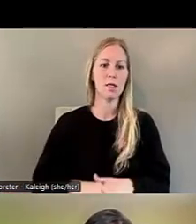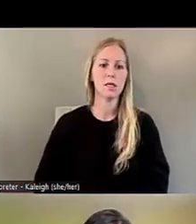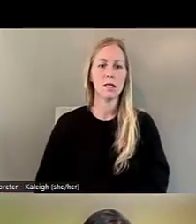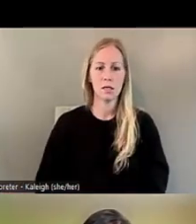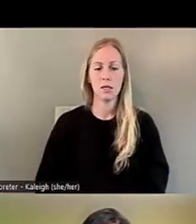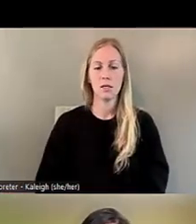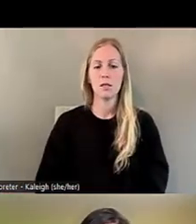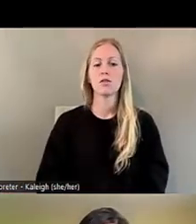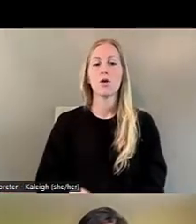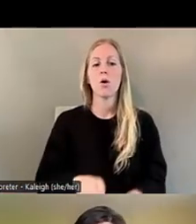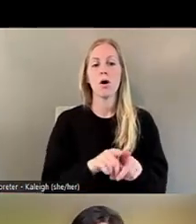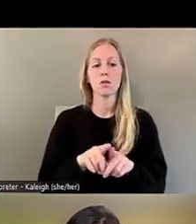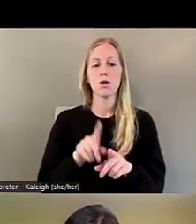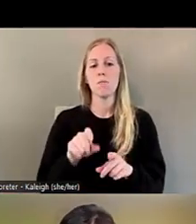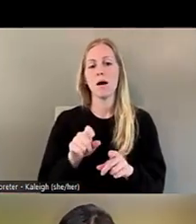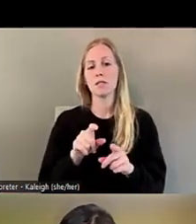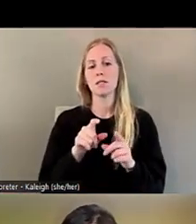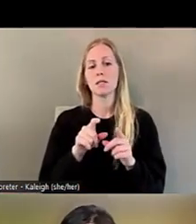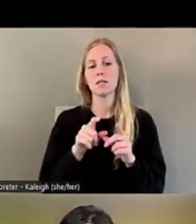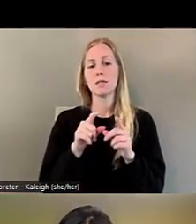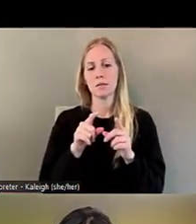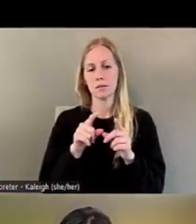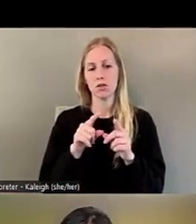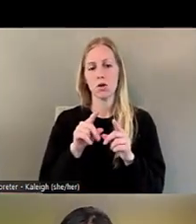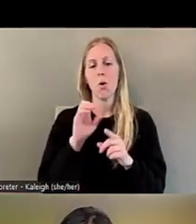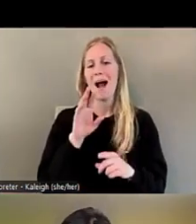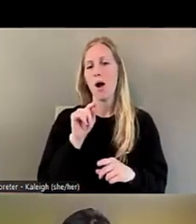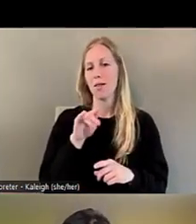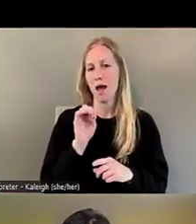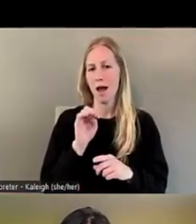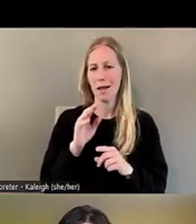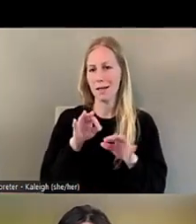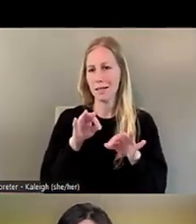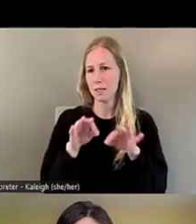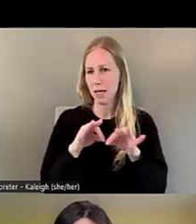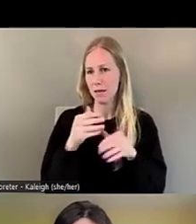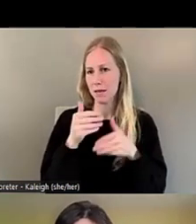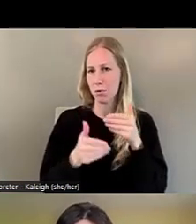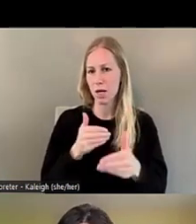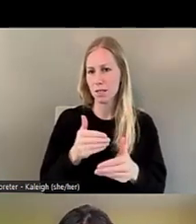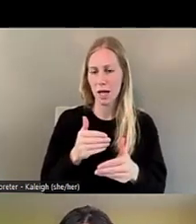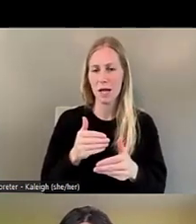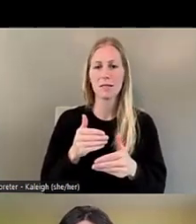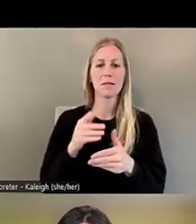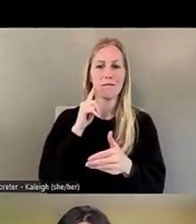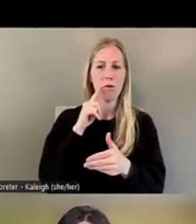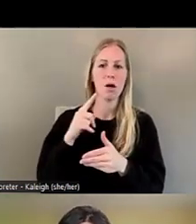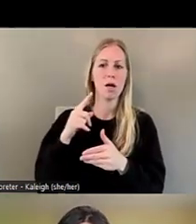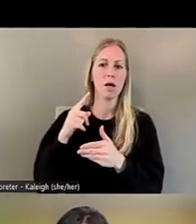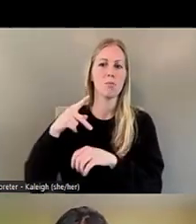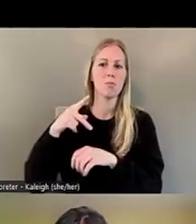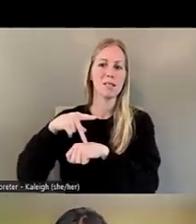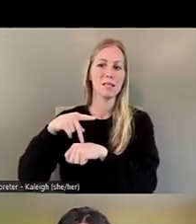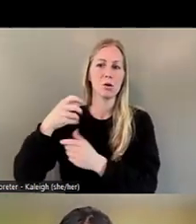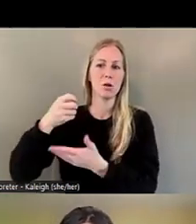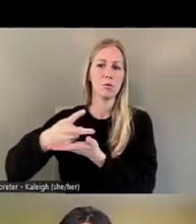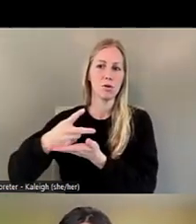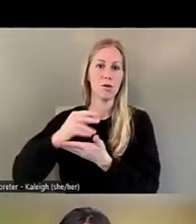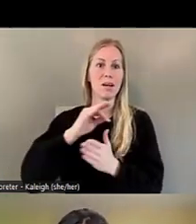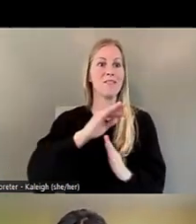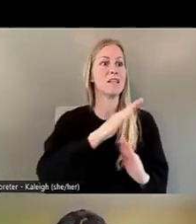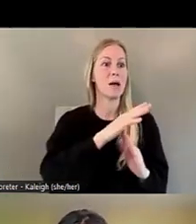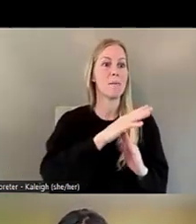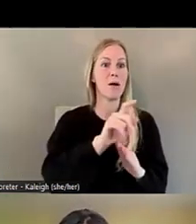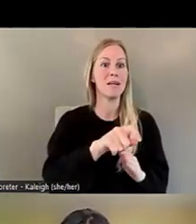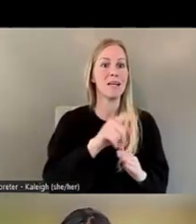outlining the process for obtaining principal approval if timeout is needed for more than 30 minutes based on